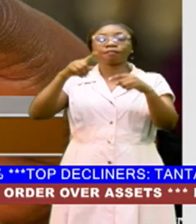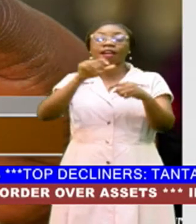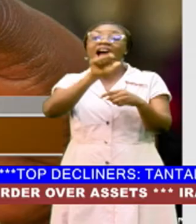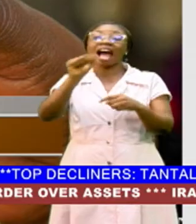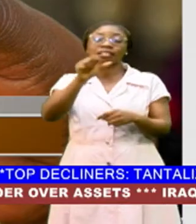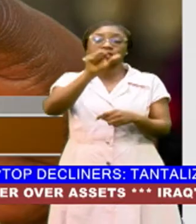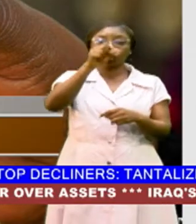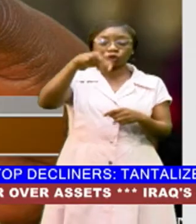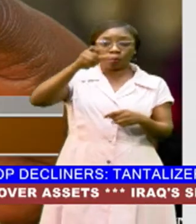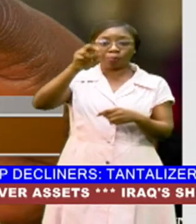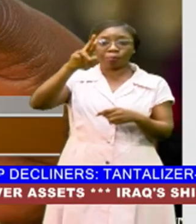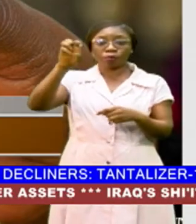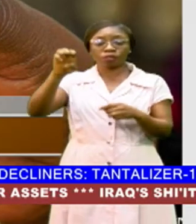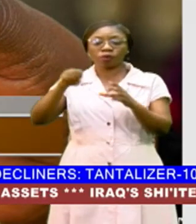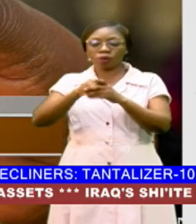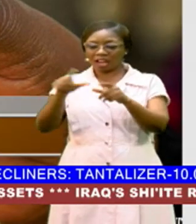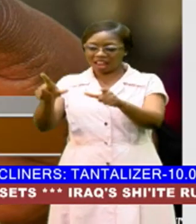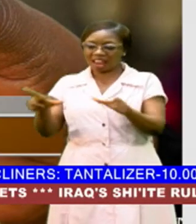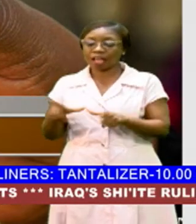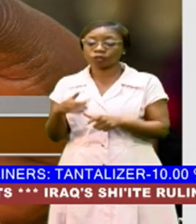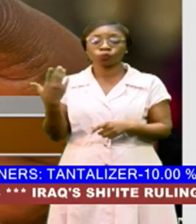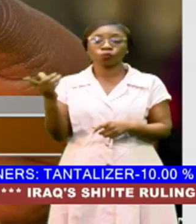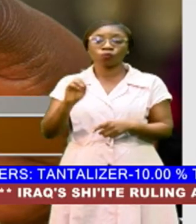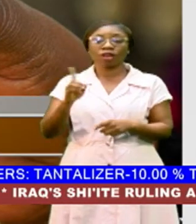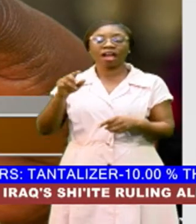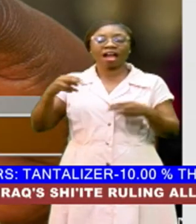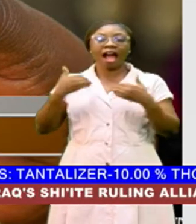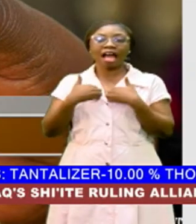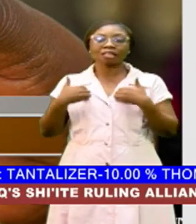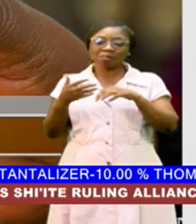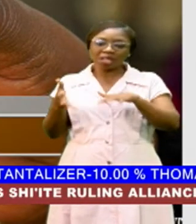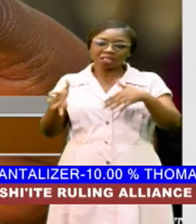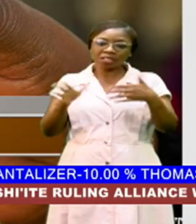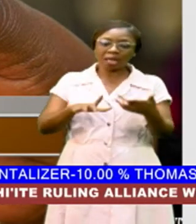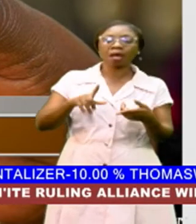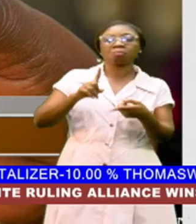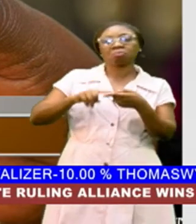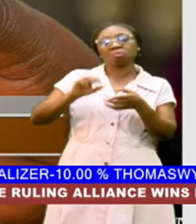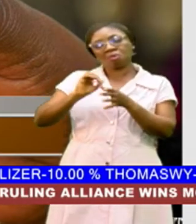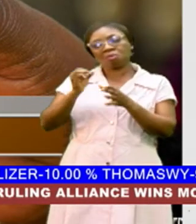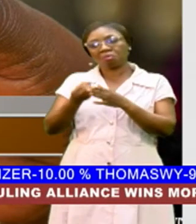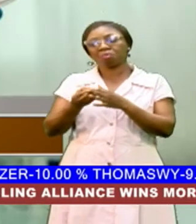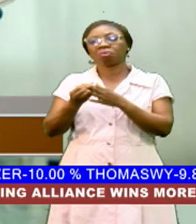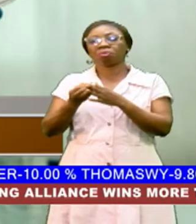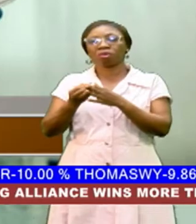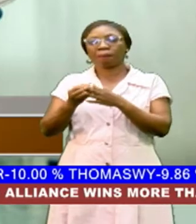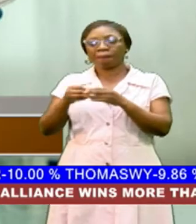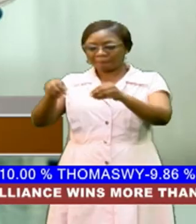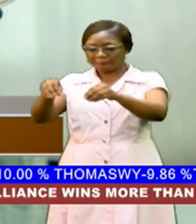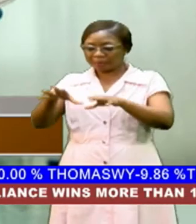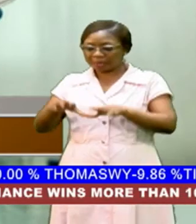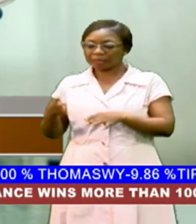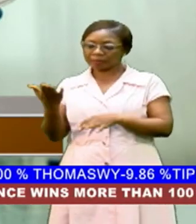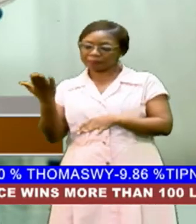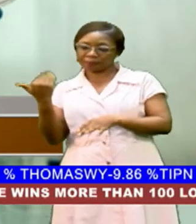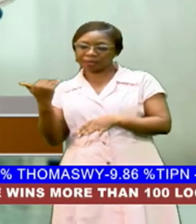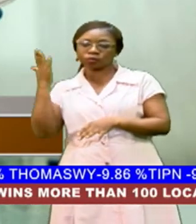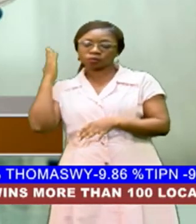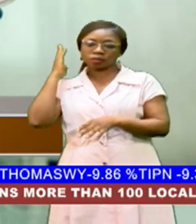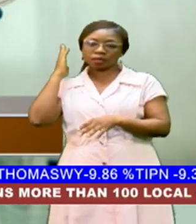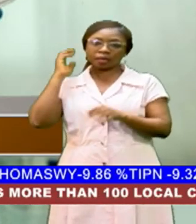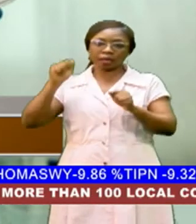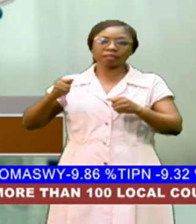land where animals which died of anthrax or carried the disease have been buried in the past, is transmissible